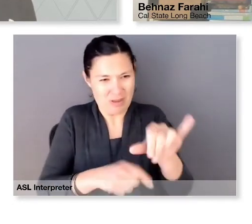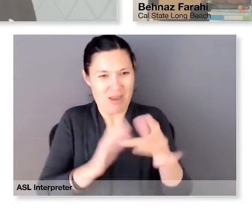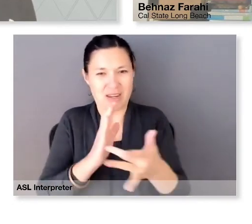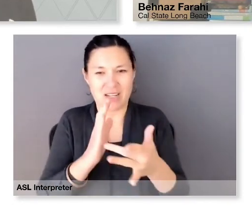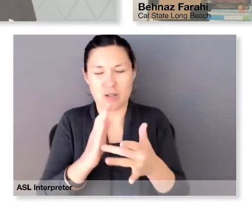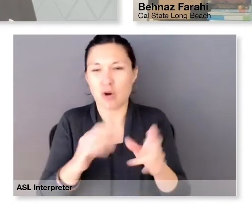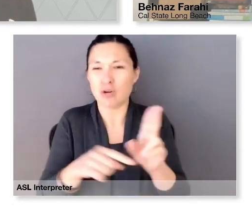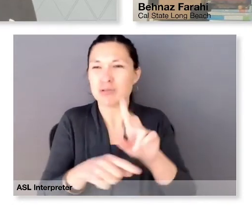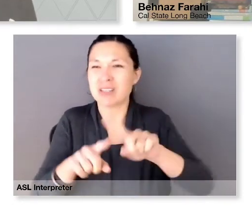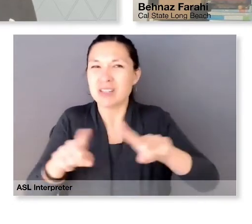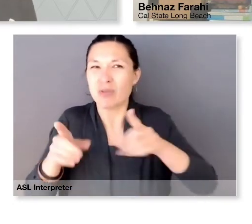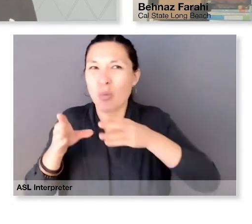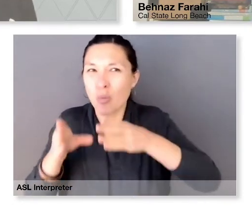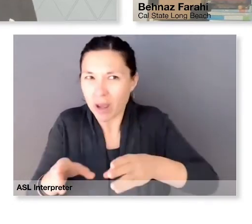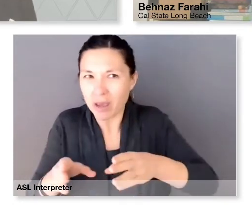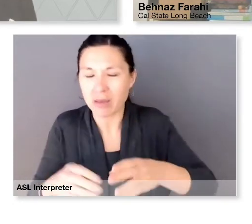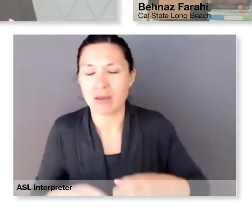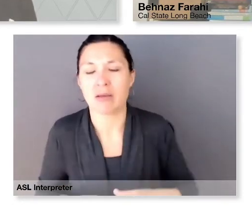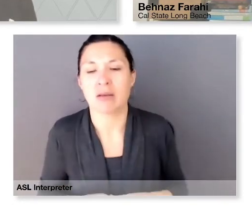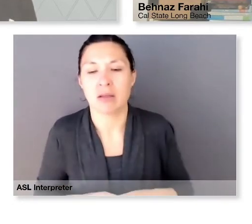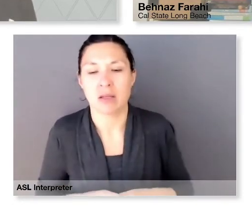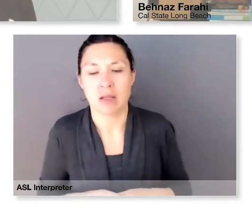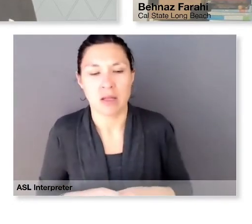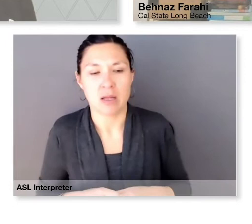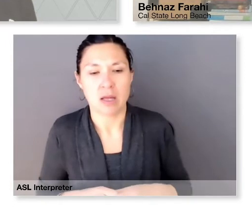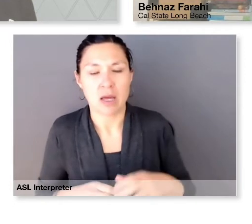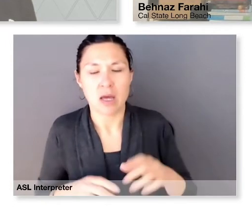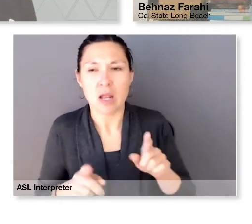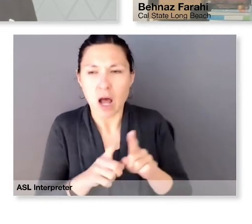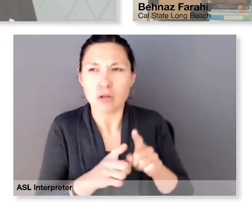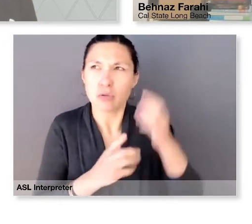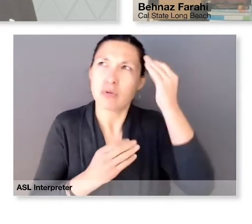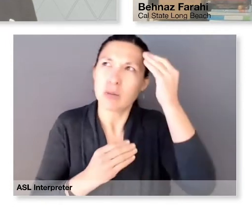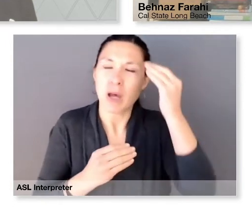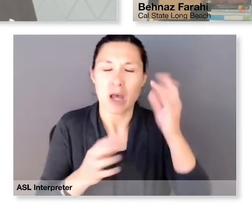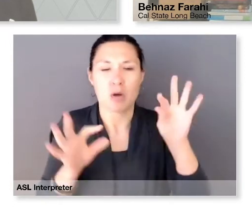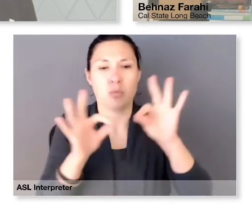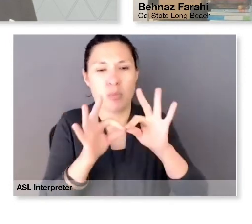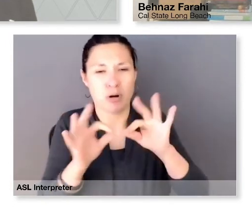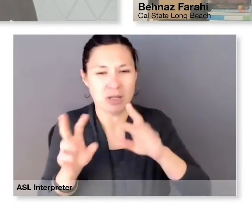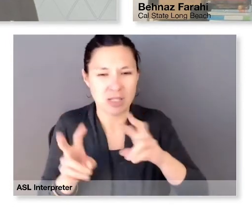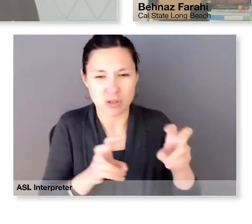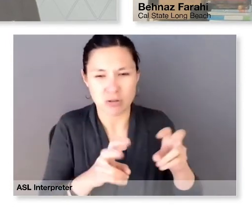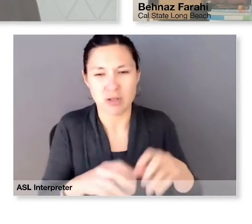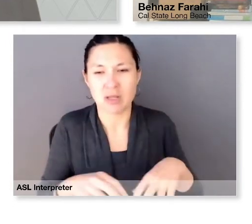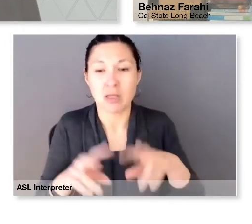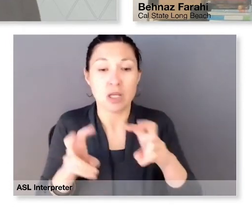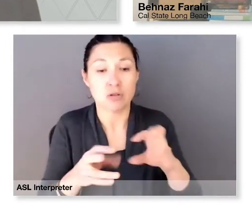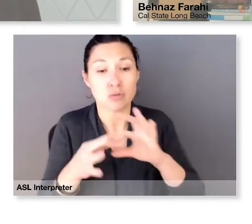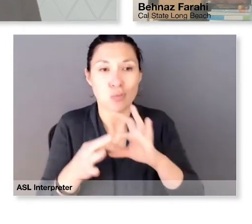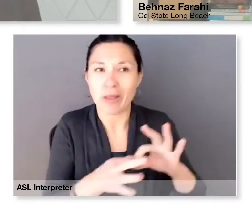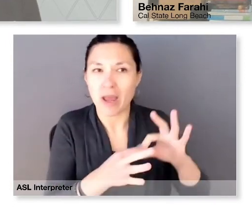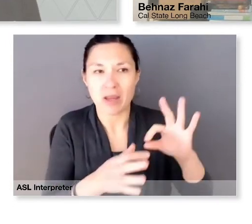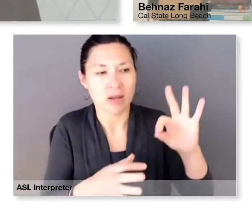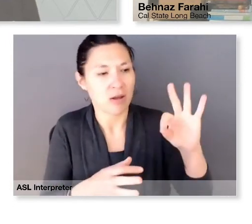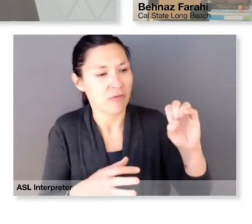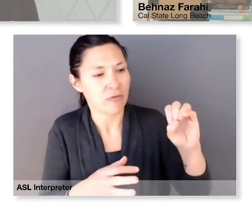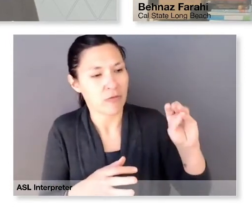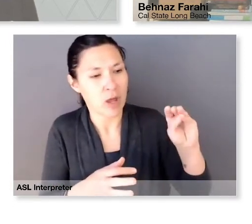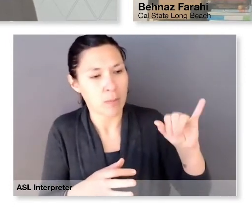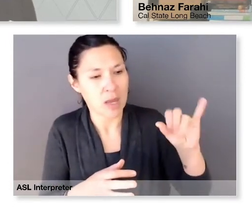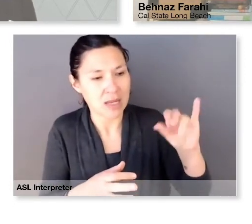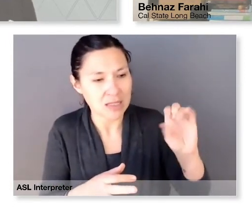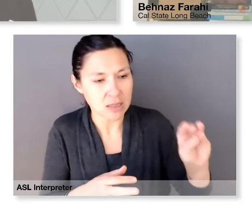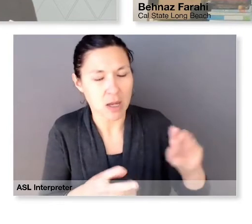novel way that reflect on critical issues, on issues related either to feminism or critical studies. And I'm